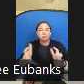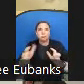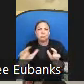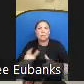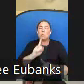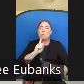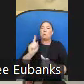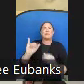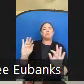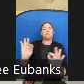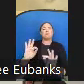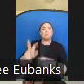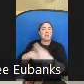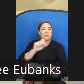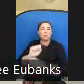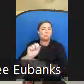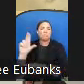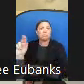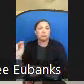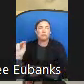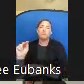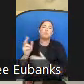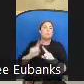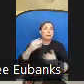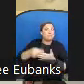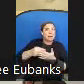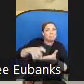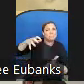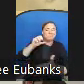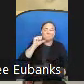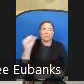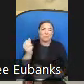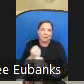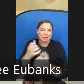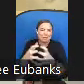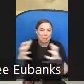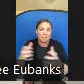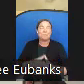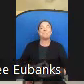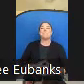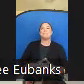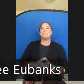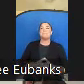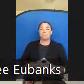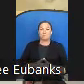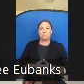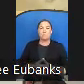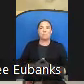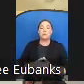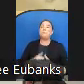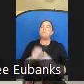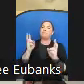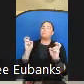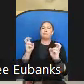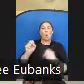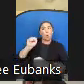of the Roman world. And while the extent to which they should all be, understood as some sort of, quote, working poor